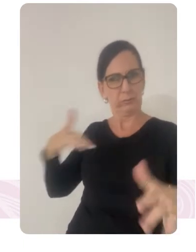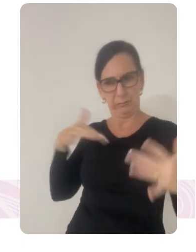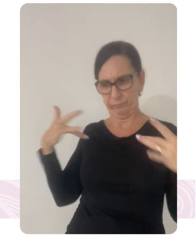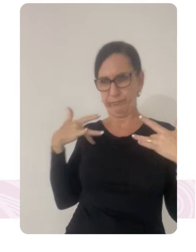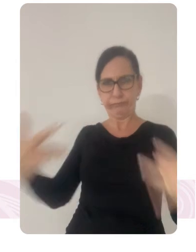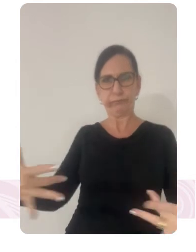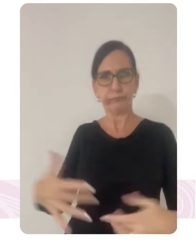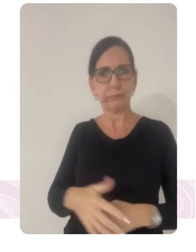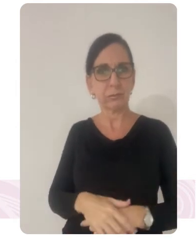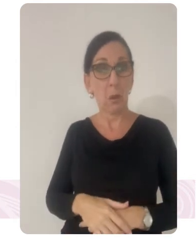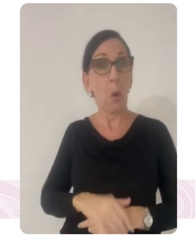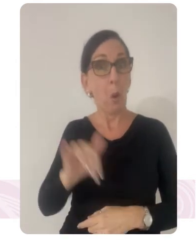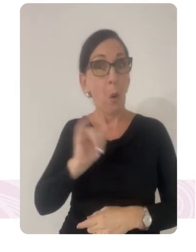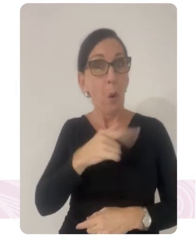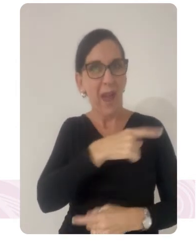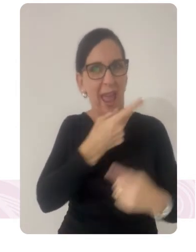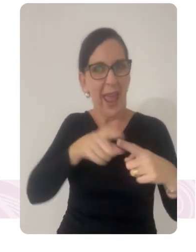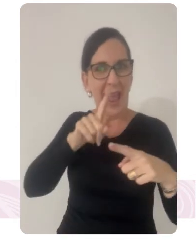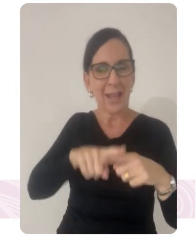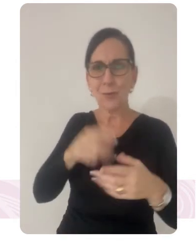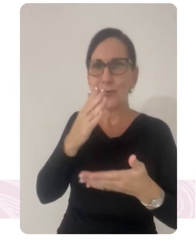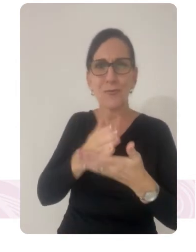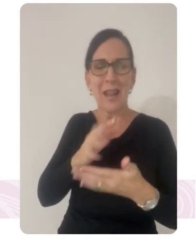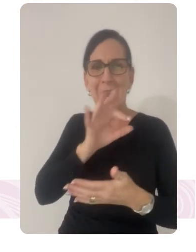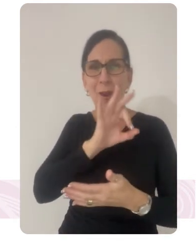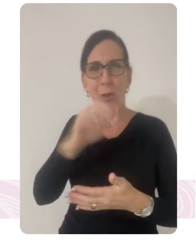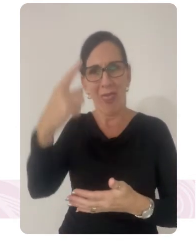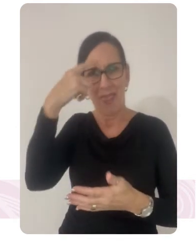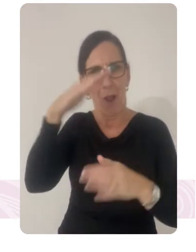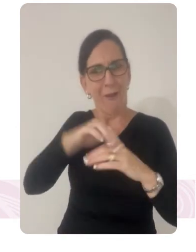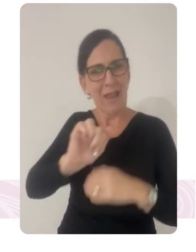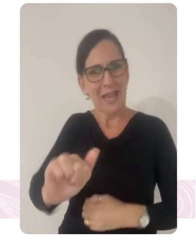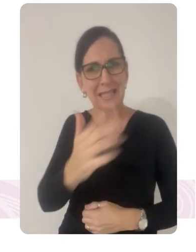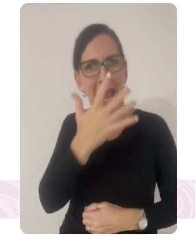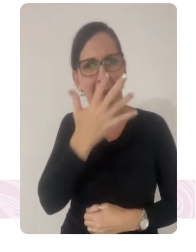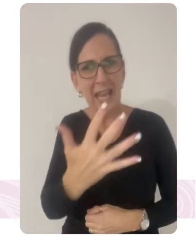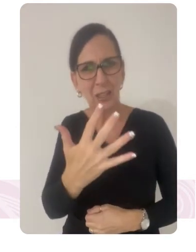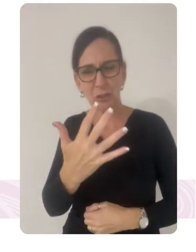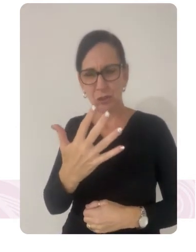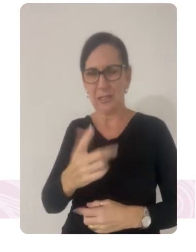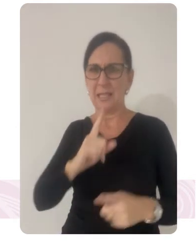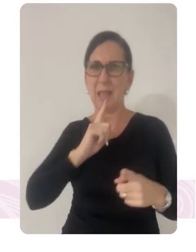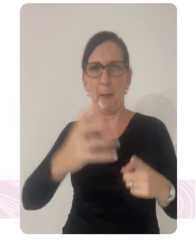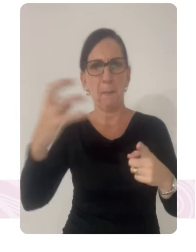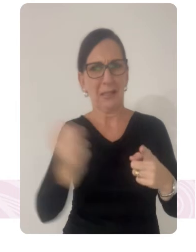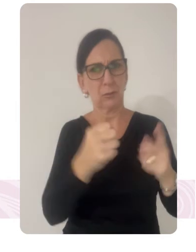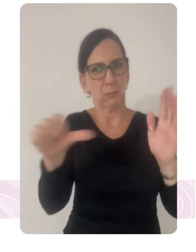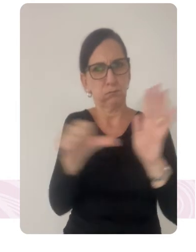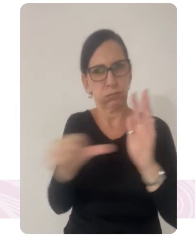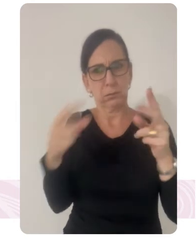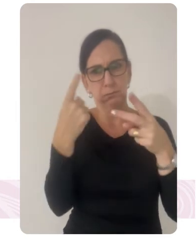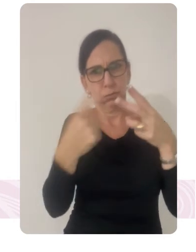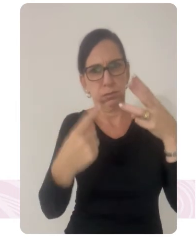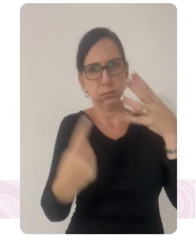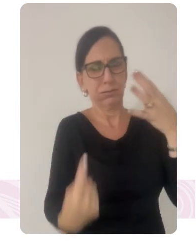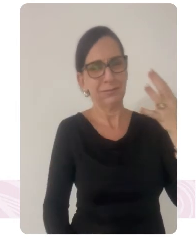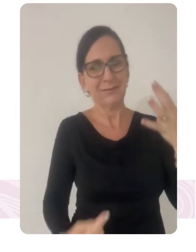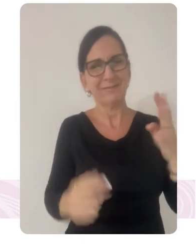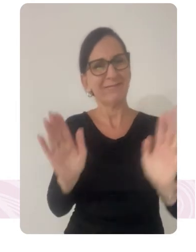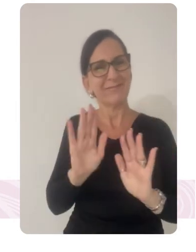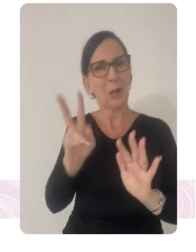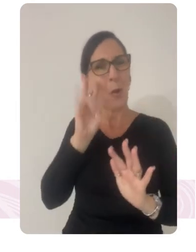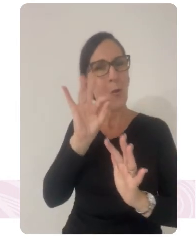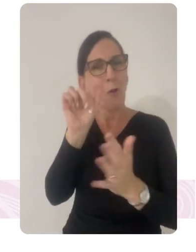ex-partner may treat the children as younger or older than they actually are, or enforce unrealistic or strict gender